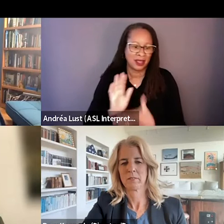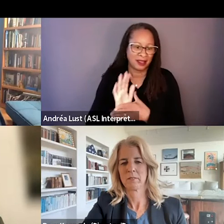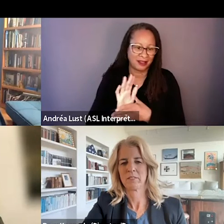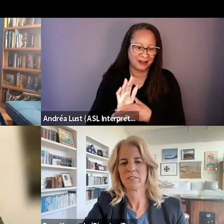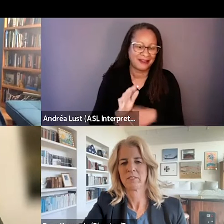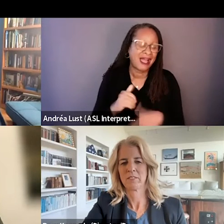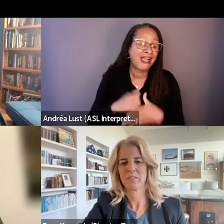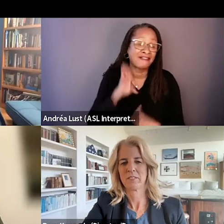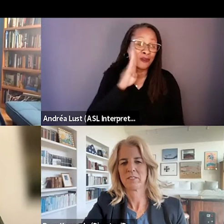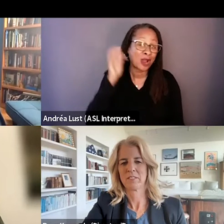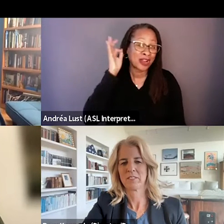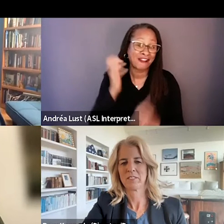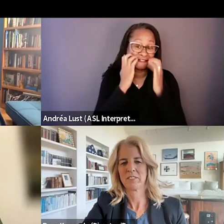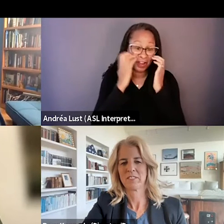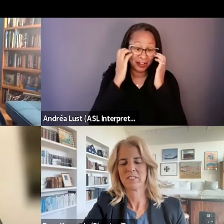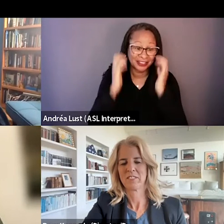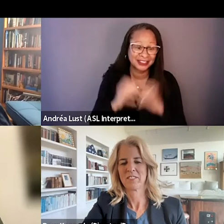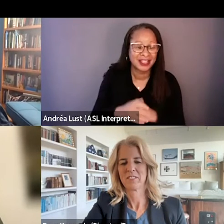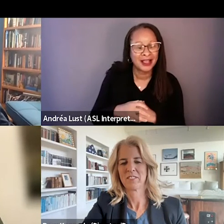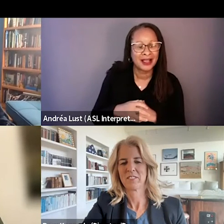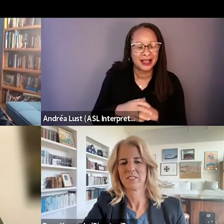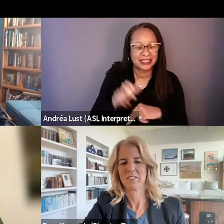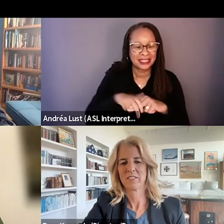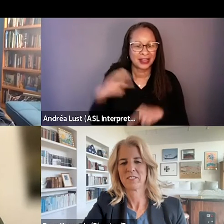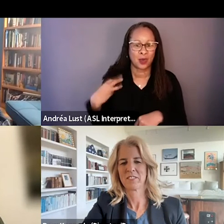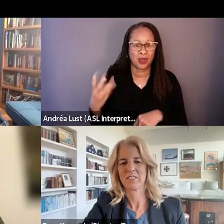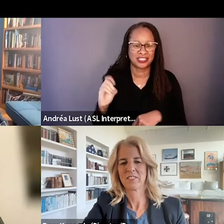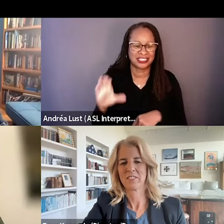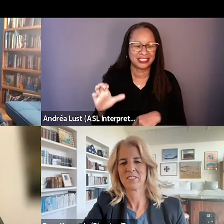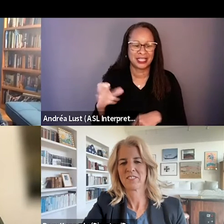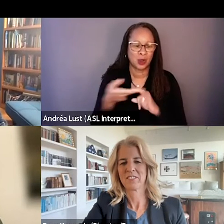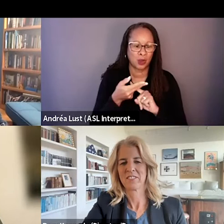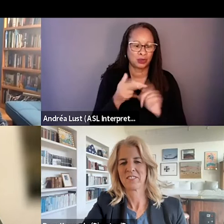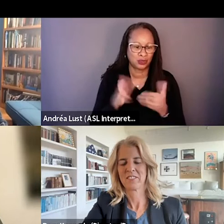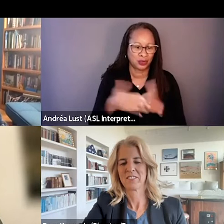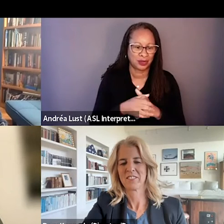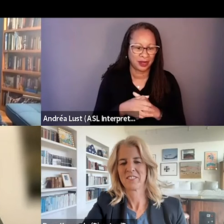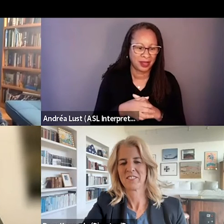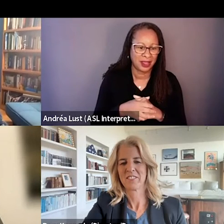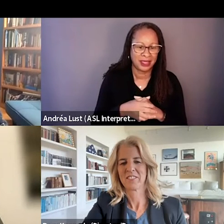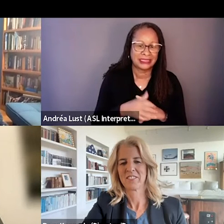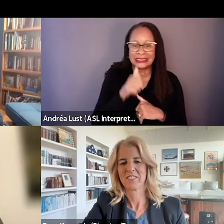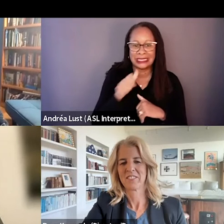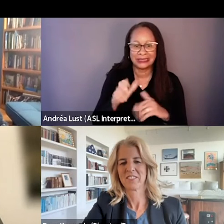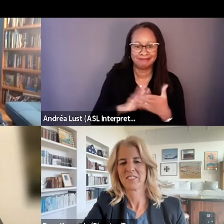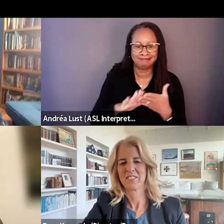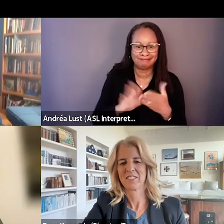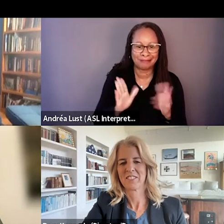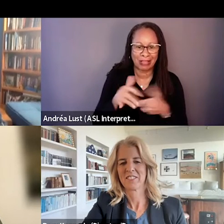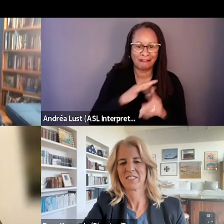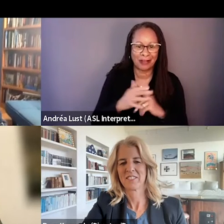brown hair and freckles, and I'm sitting in a Washington, D.C. hotel room, which is not a natural environment, but where I am